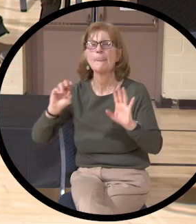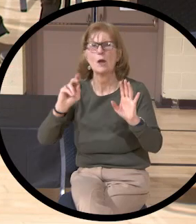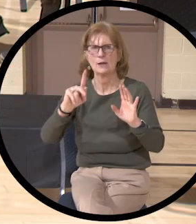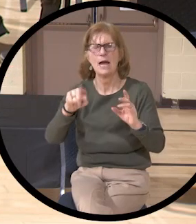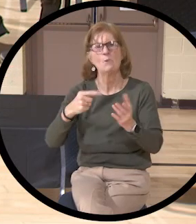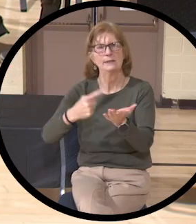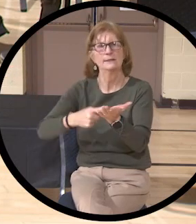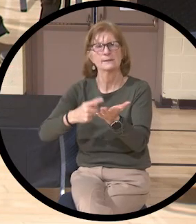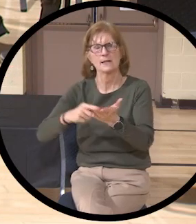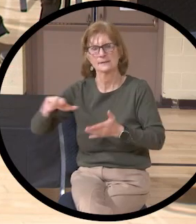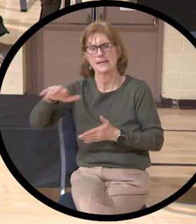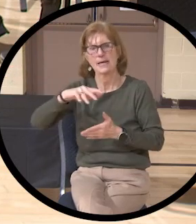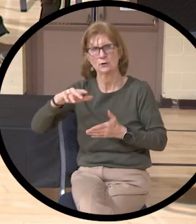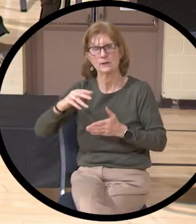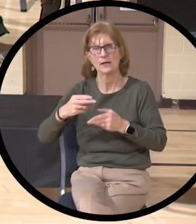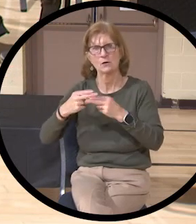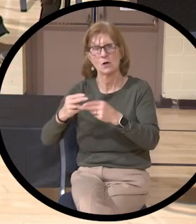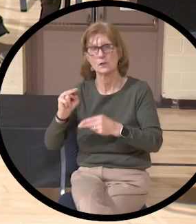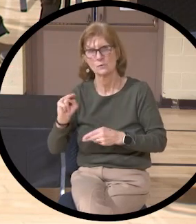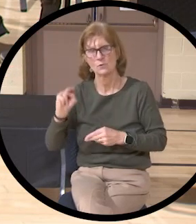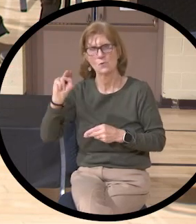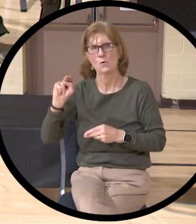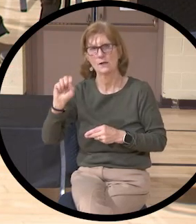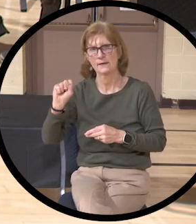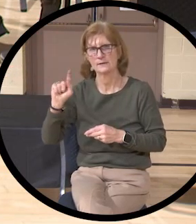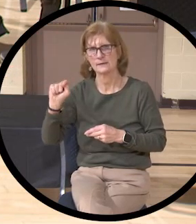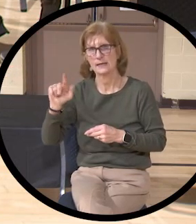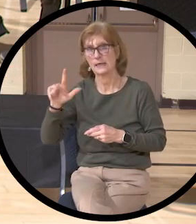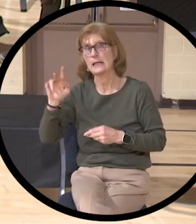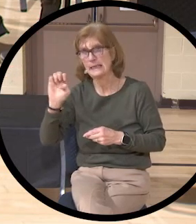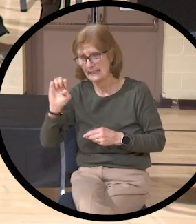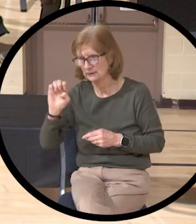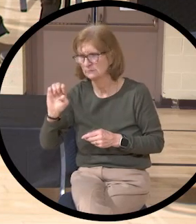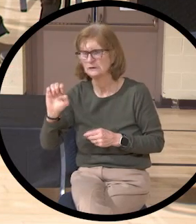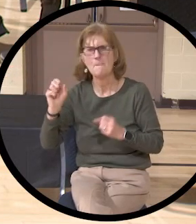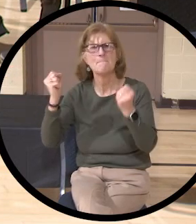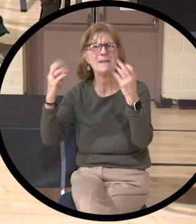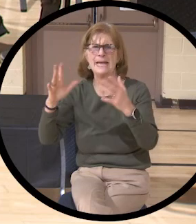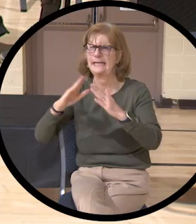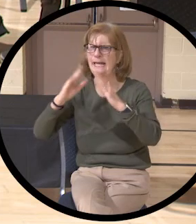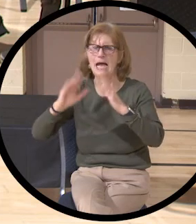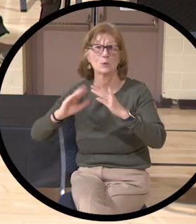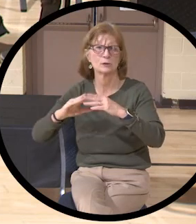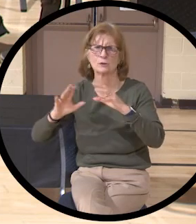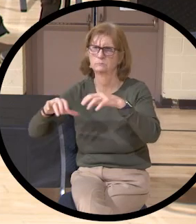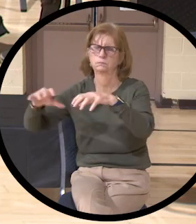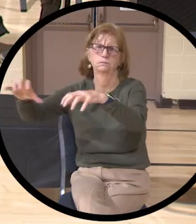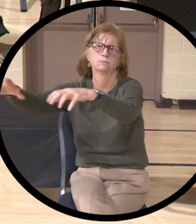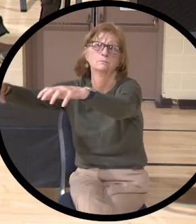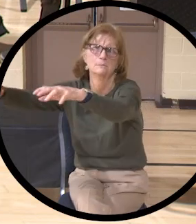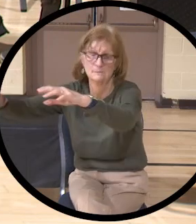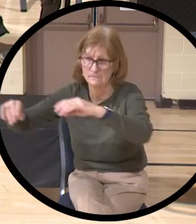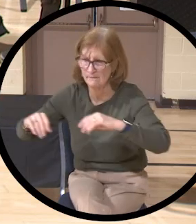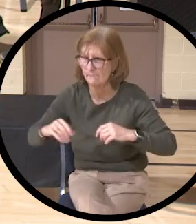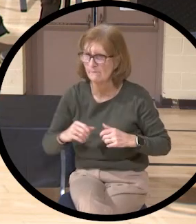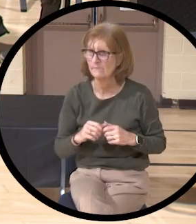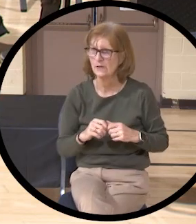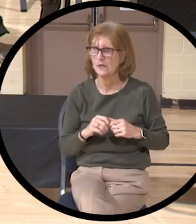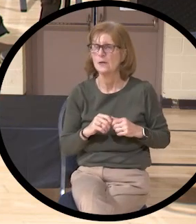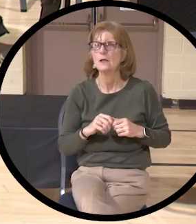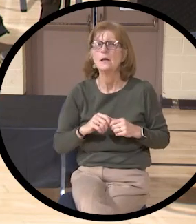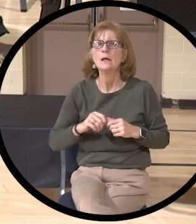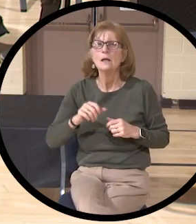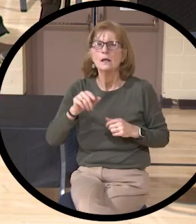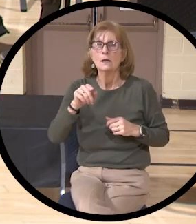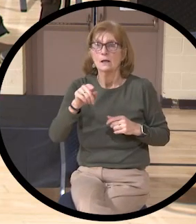Clair, Mellon intersection, it's very residential. My niece travels across Stanton to get from